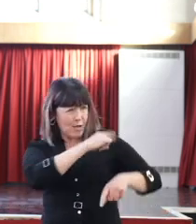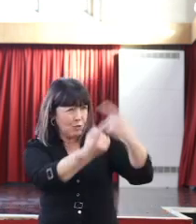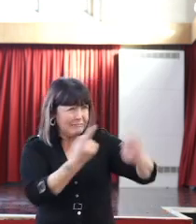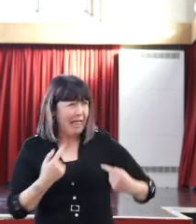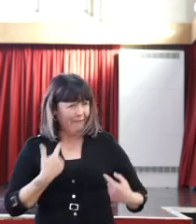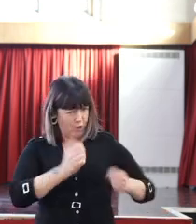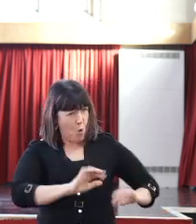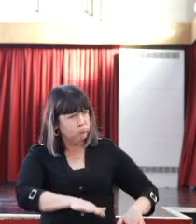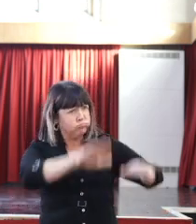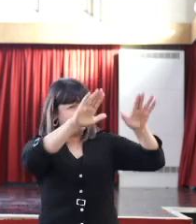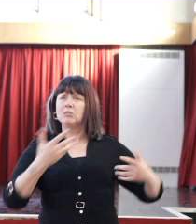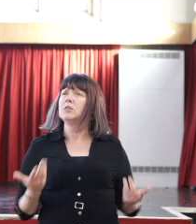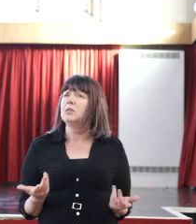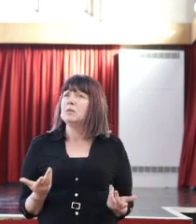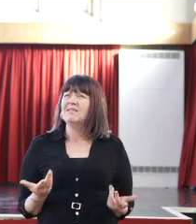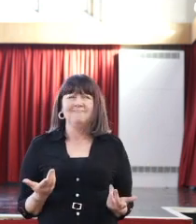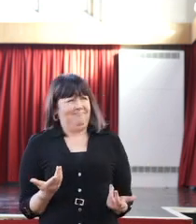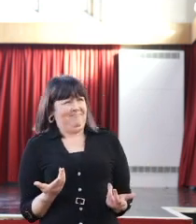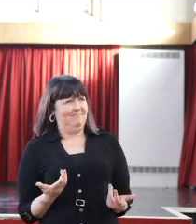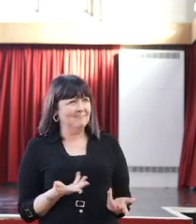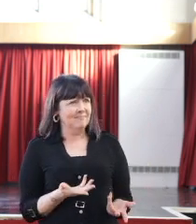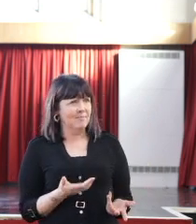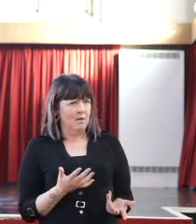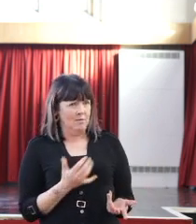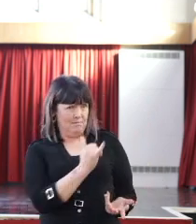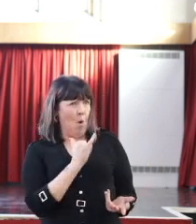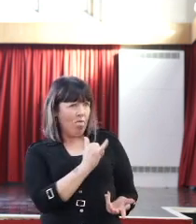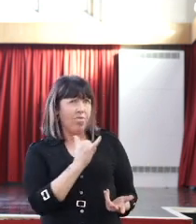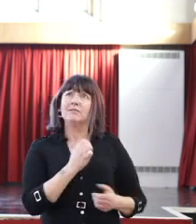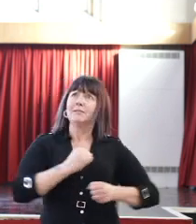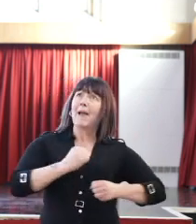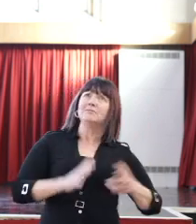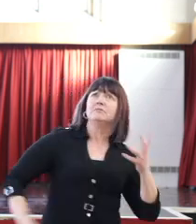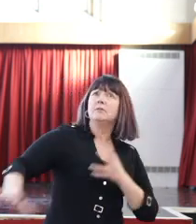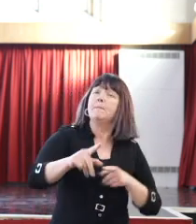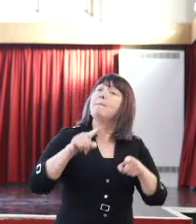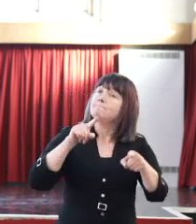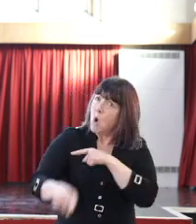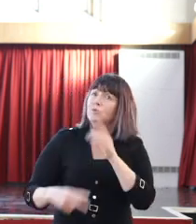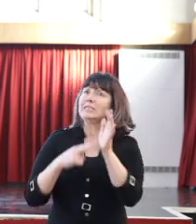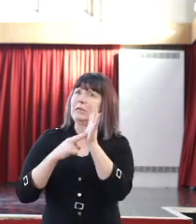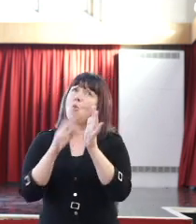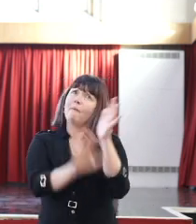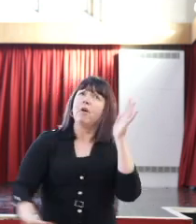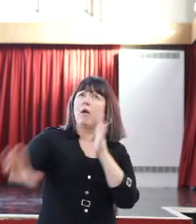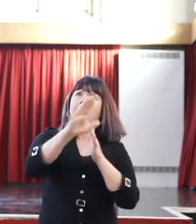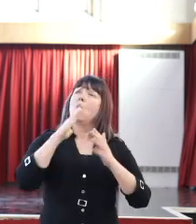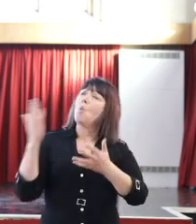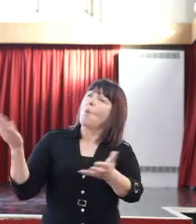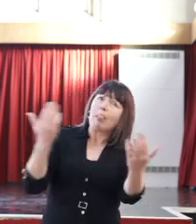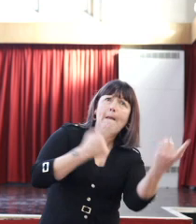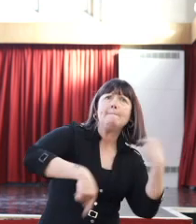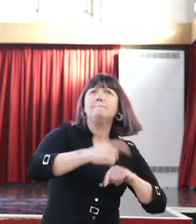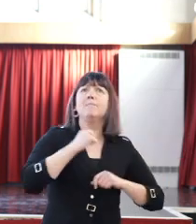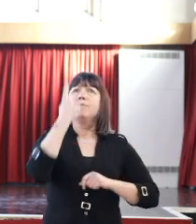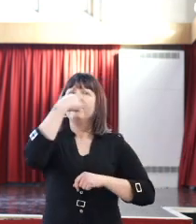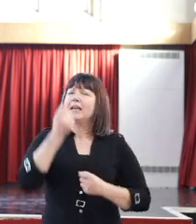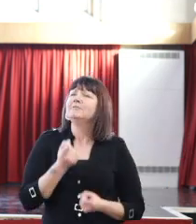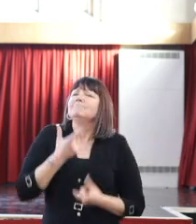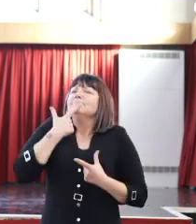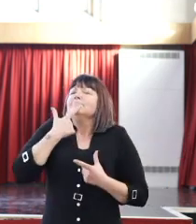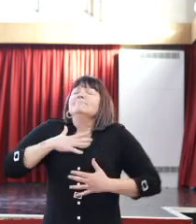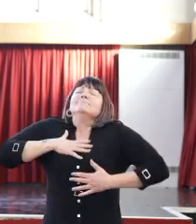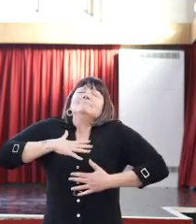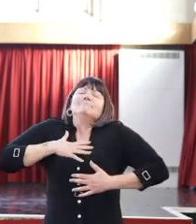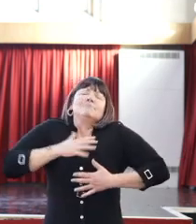and gruel when we could all be fed. But mostly Norfolk is a pretty place. Warm smiles and welcoming embrace of cultures, creeds, and oh so